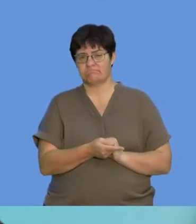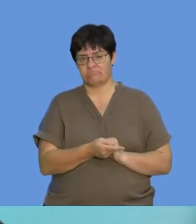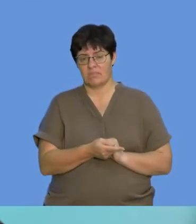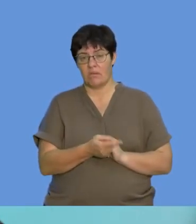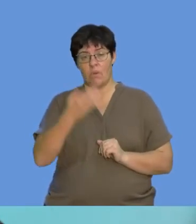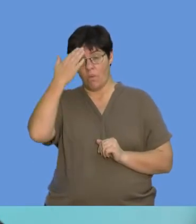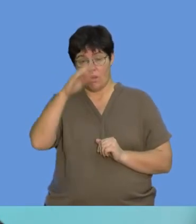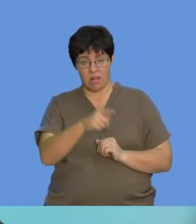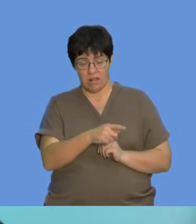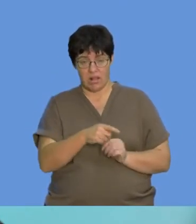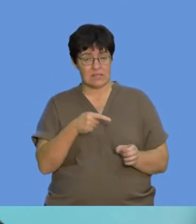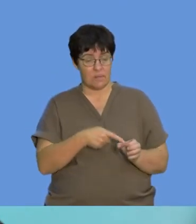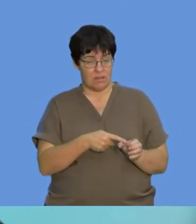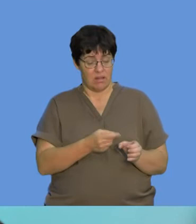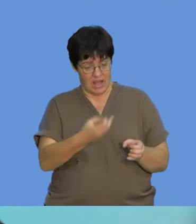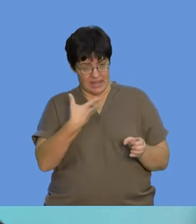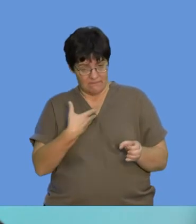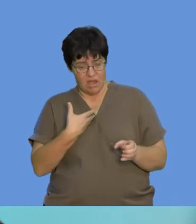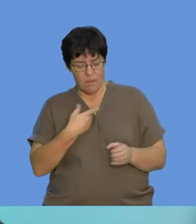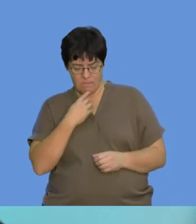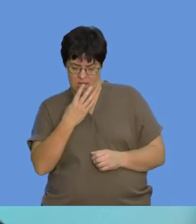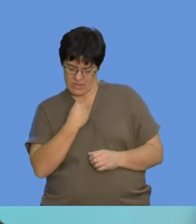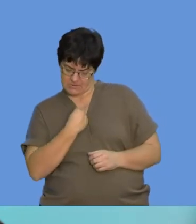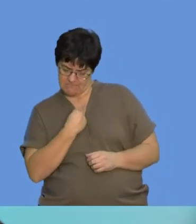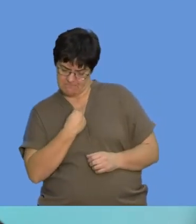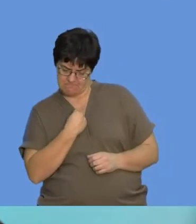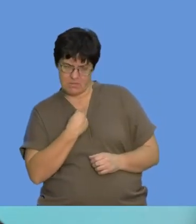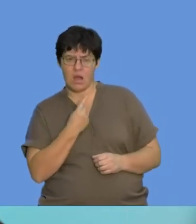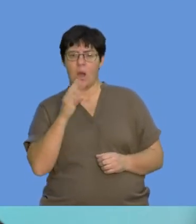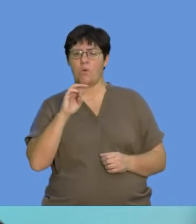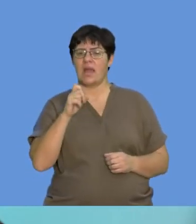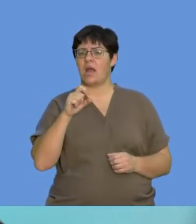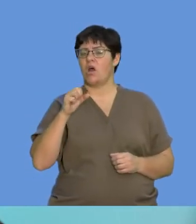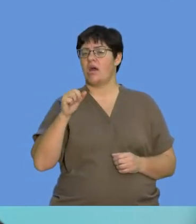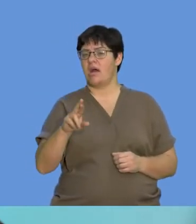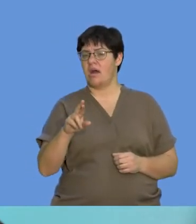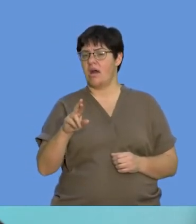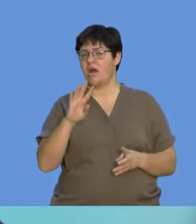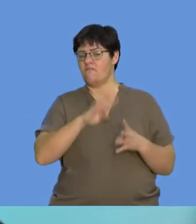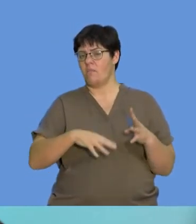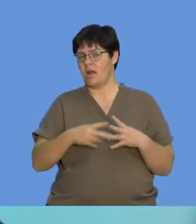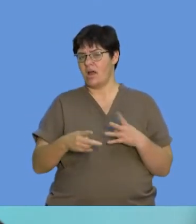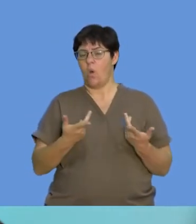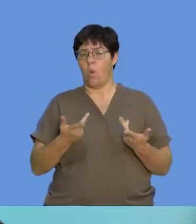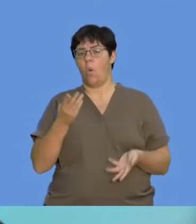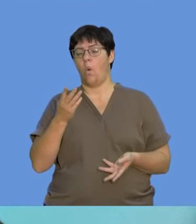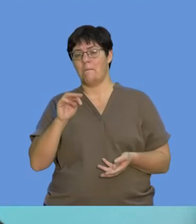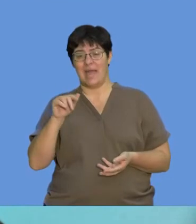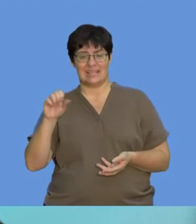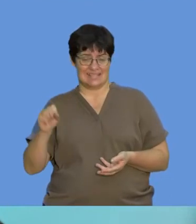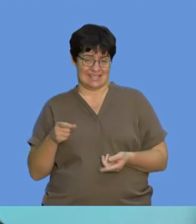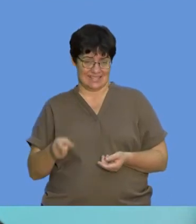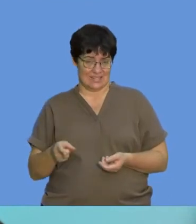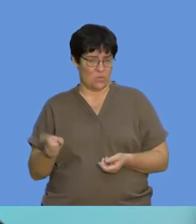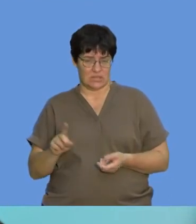mass of this sample, okay? If we know the mass of the sample or is given, we ask ourselves yet again, what's the molecular formula of